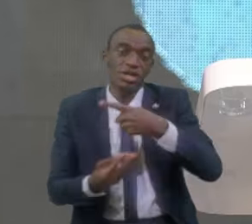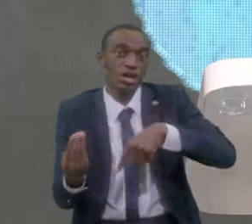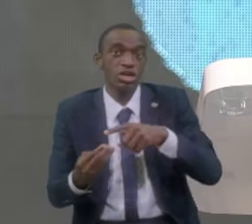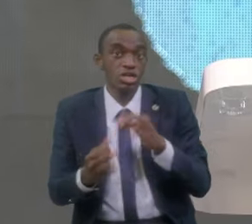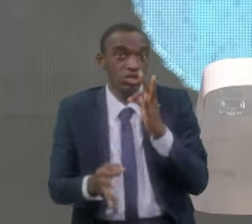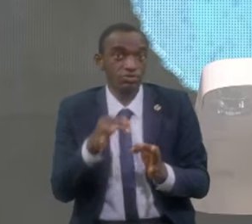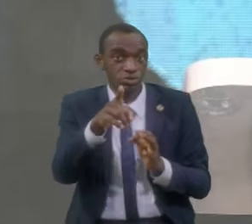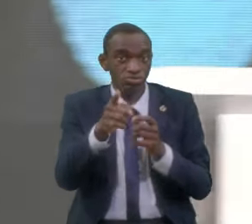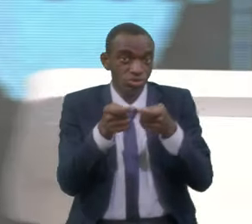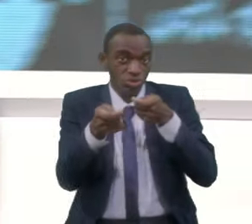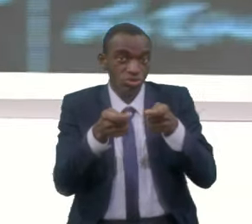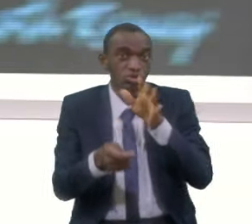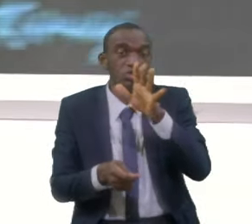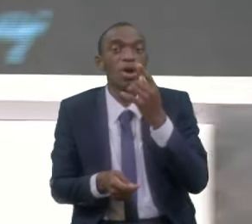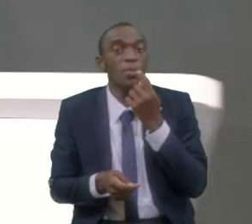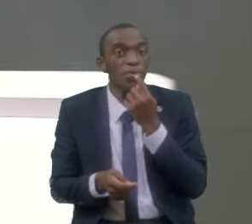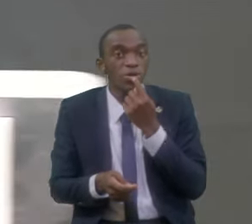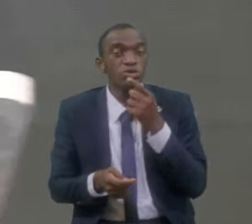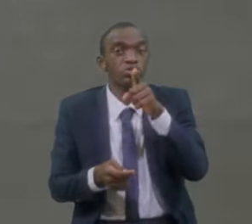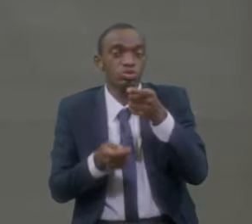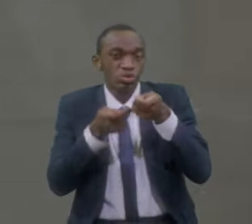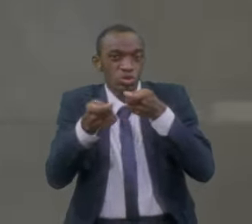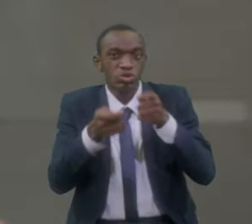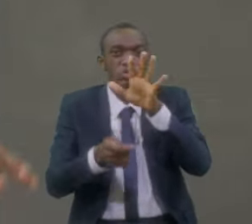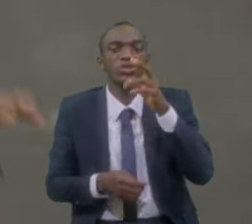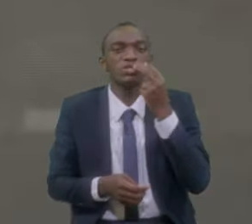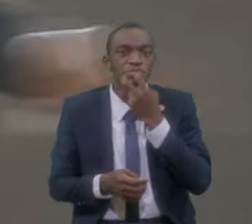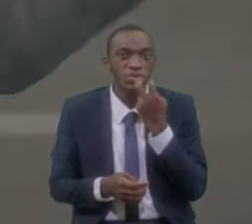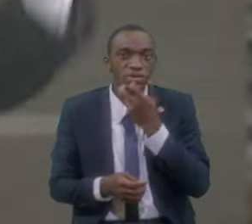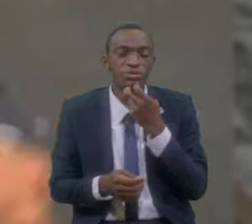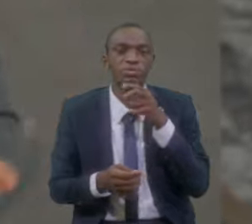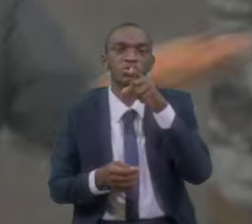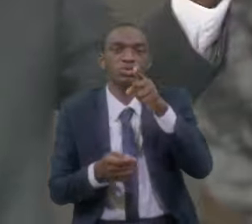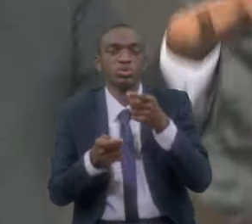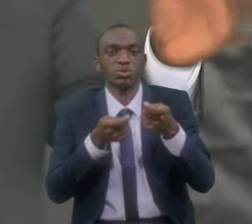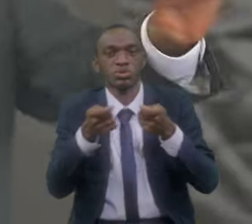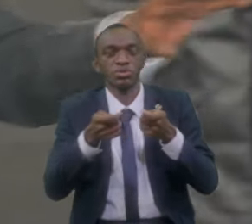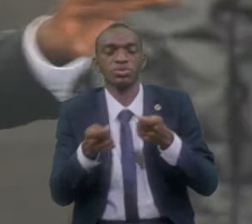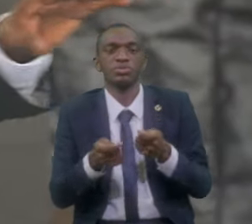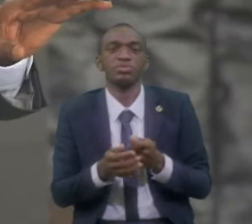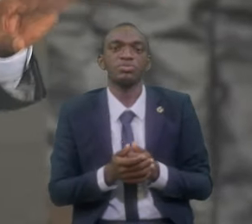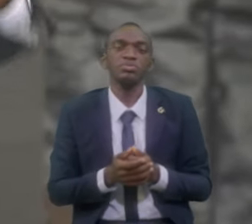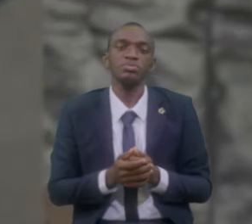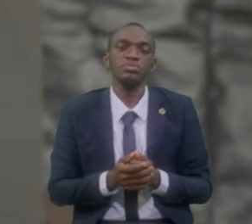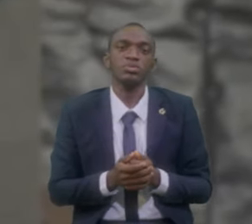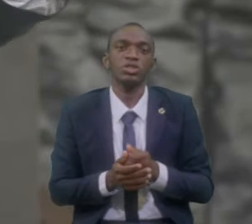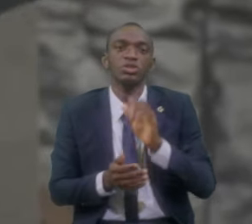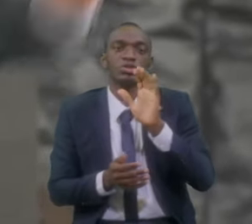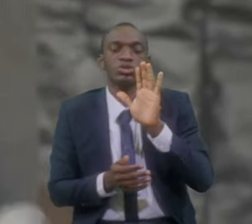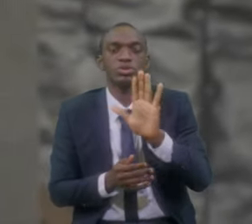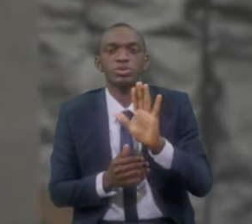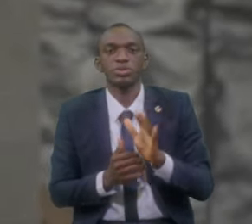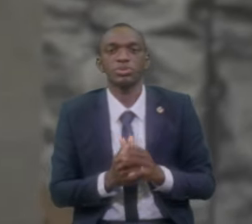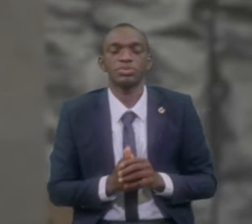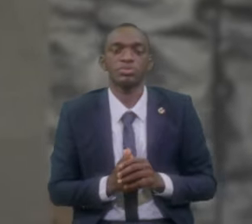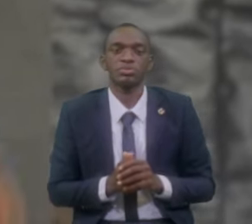control of your speech, control of your lifestyle, all the things that are evil will be